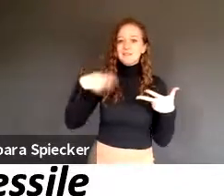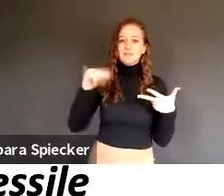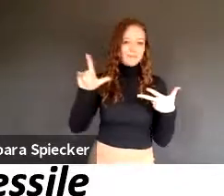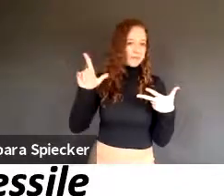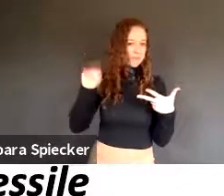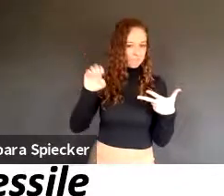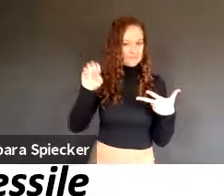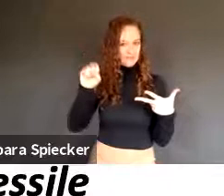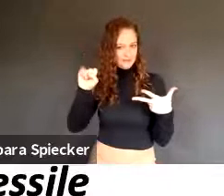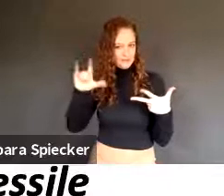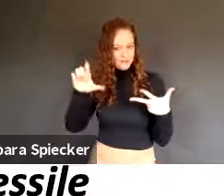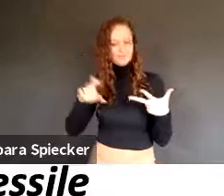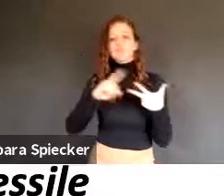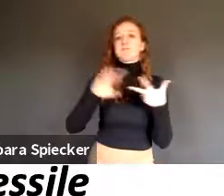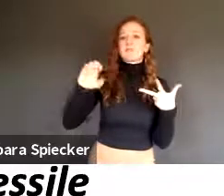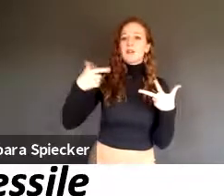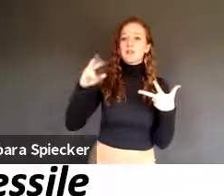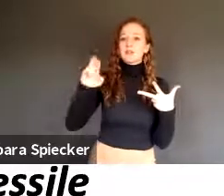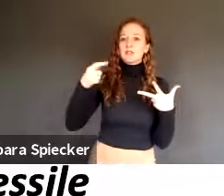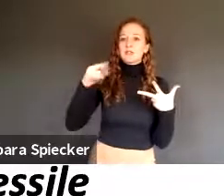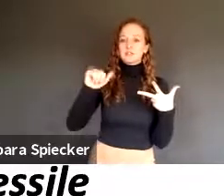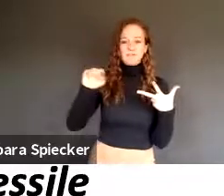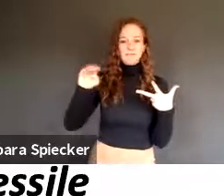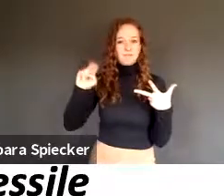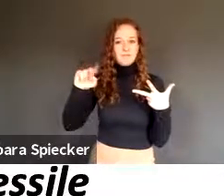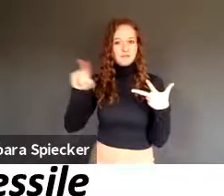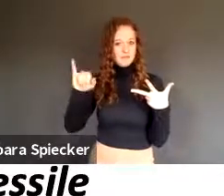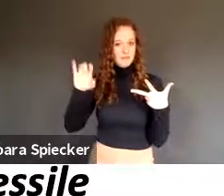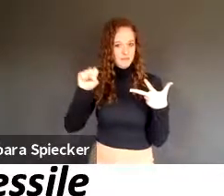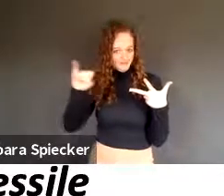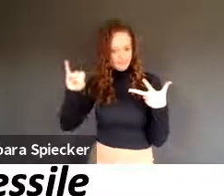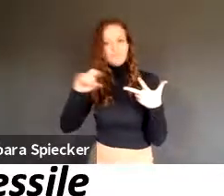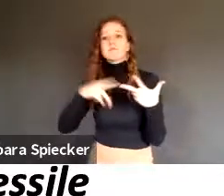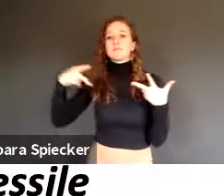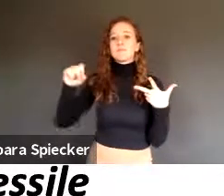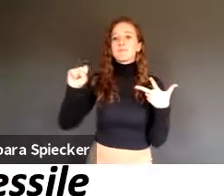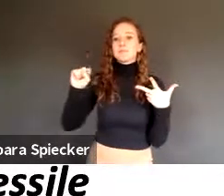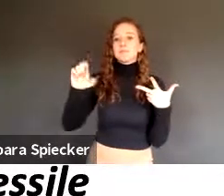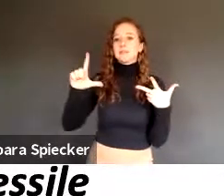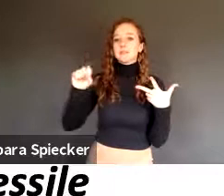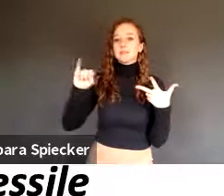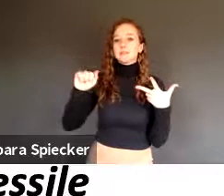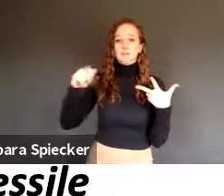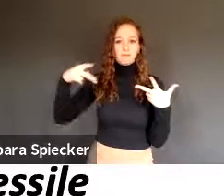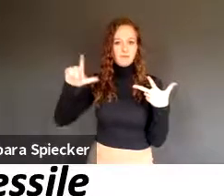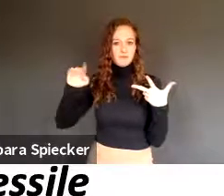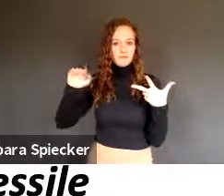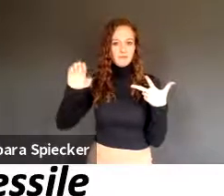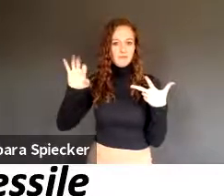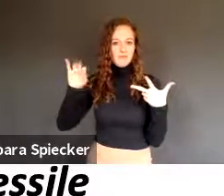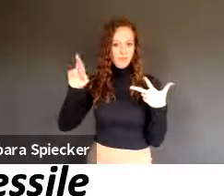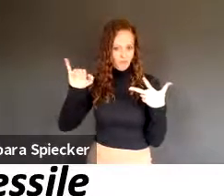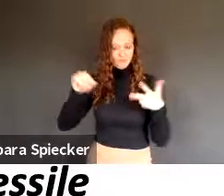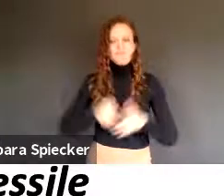I studied our 3 now familiar kelp species, Hedophyllum sessile, Egregia menziesii, and Postelsia